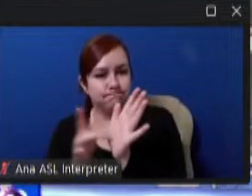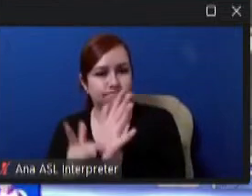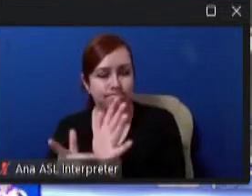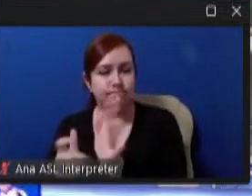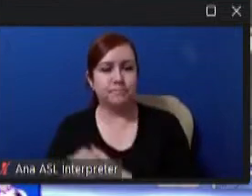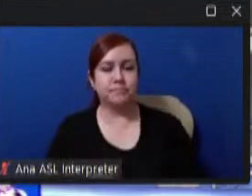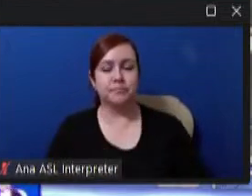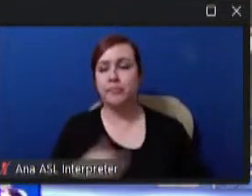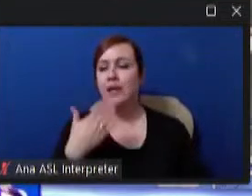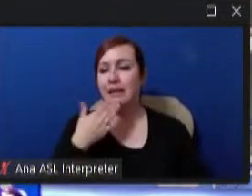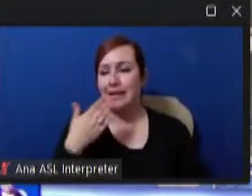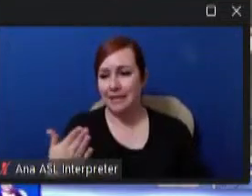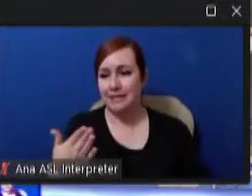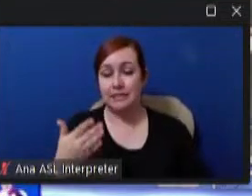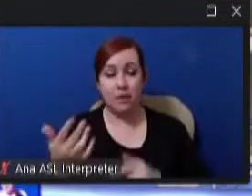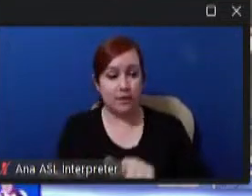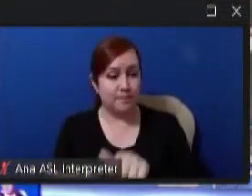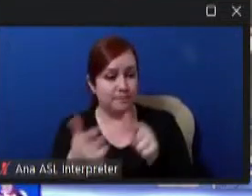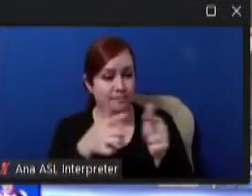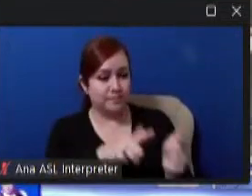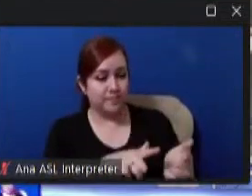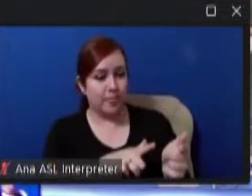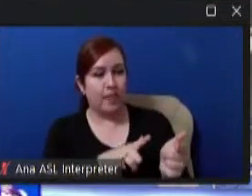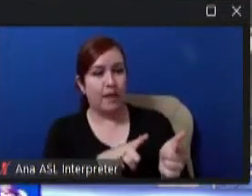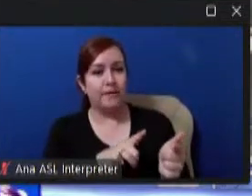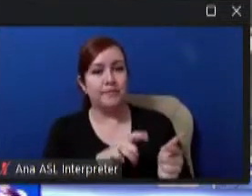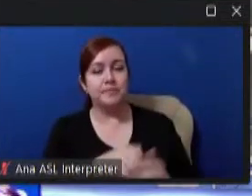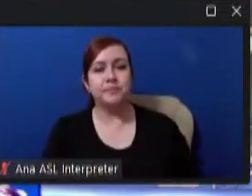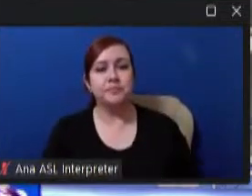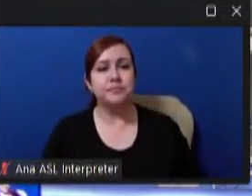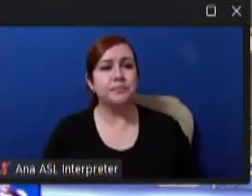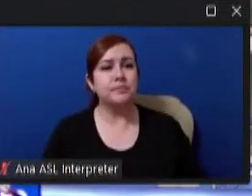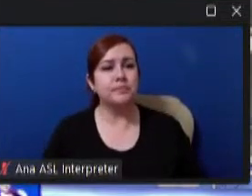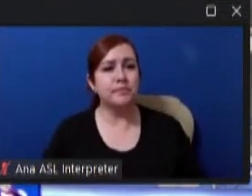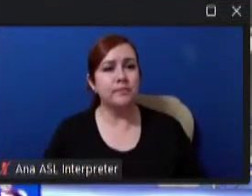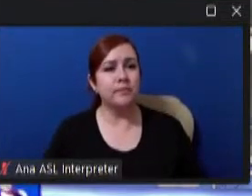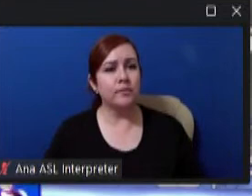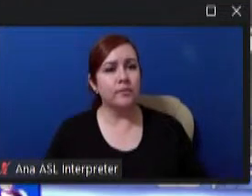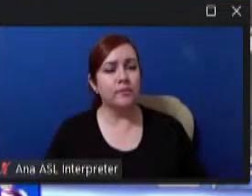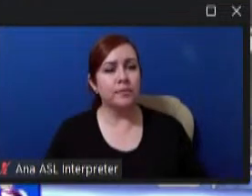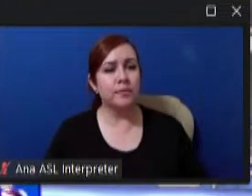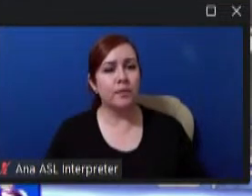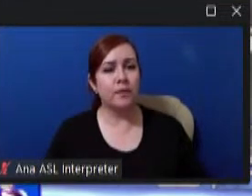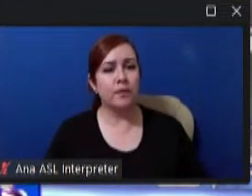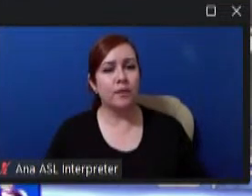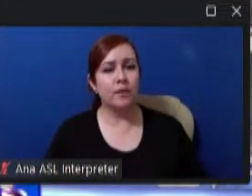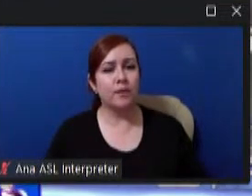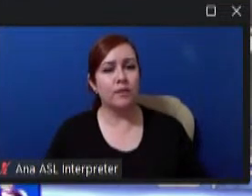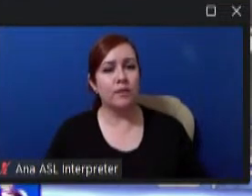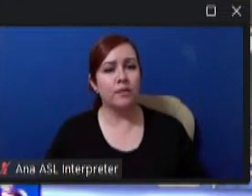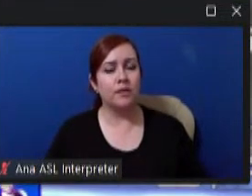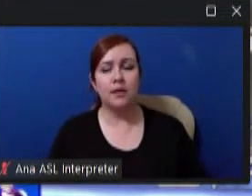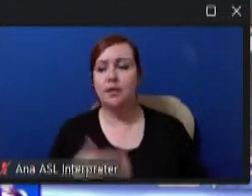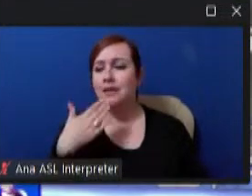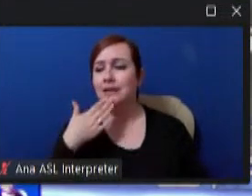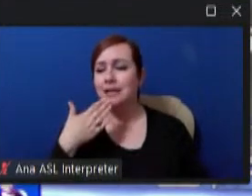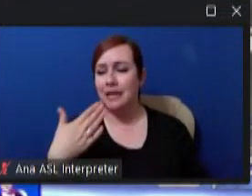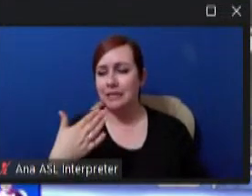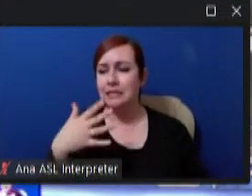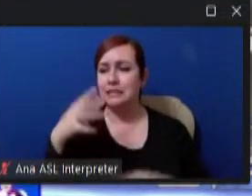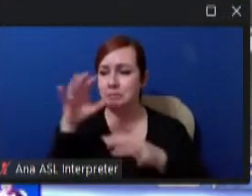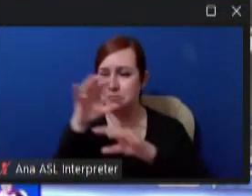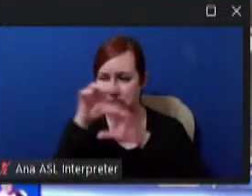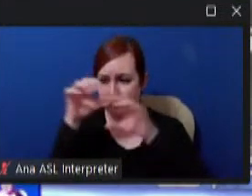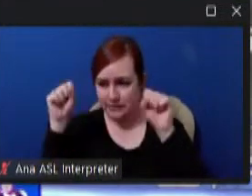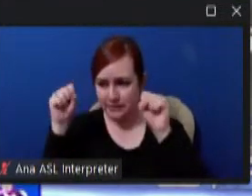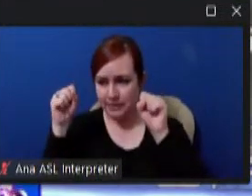Thank you, Commissioner. I will now turn things over to our special rapporteur for economic, social, and cultural